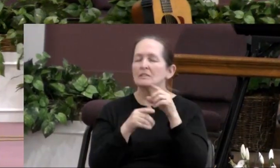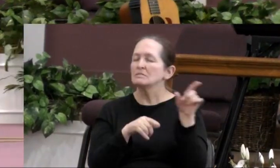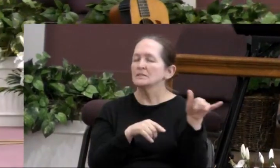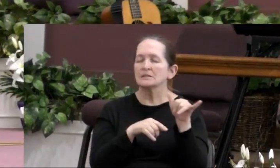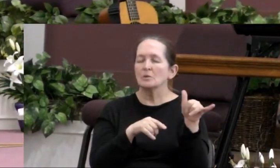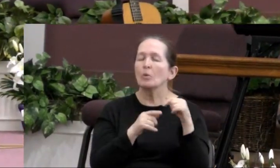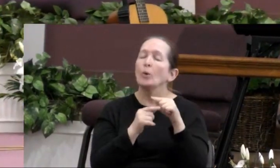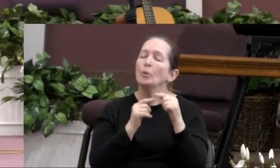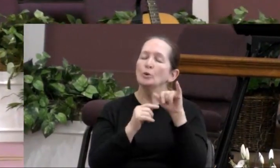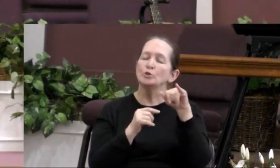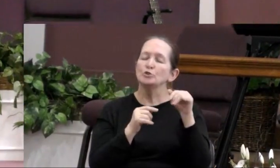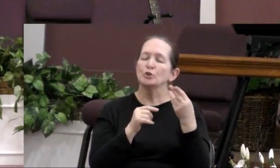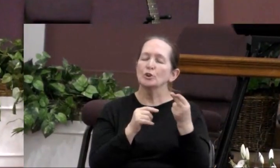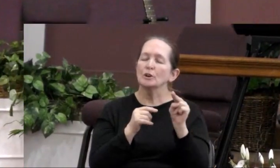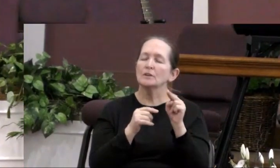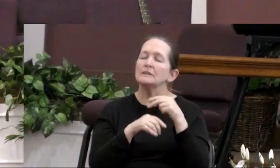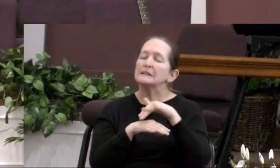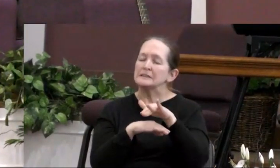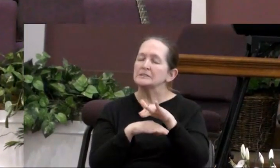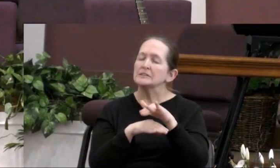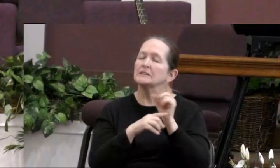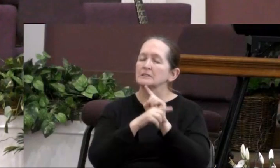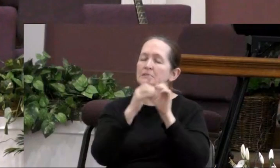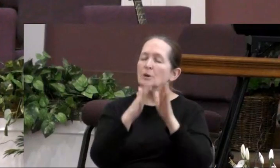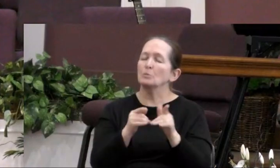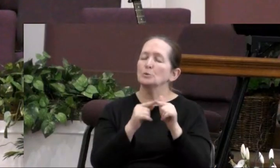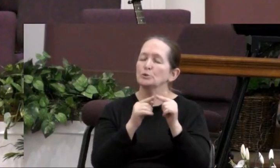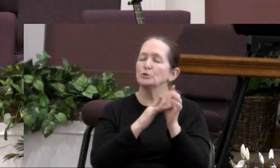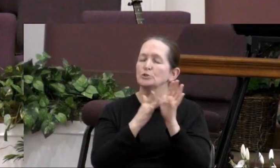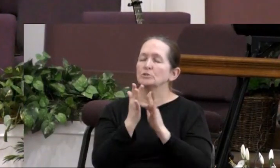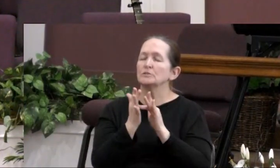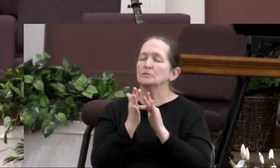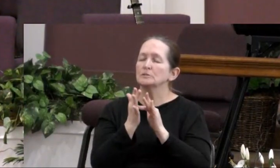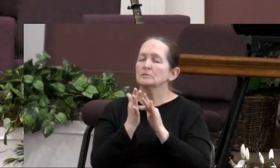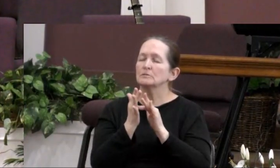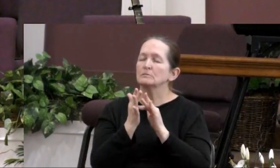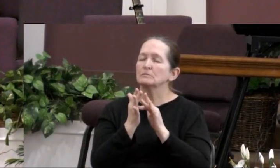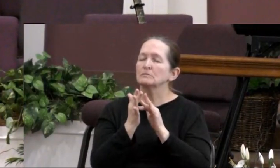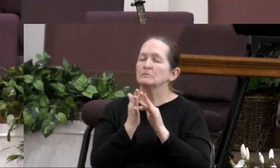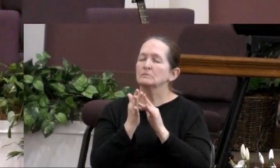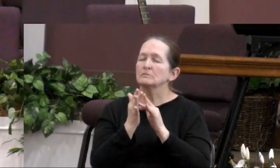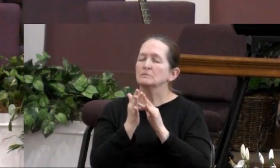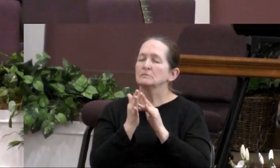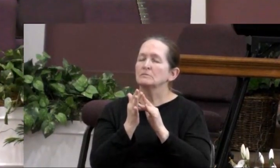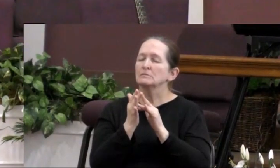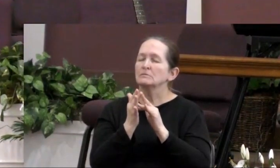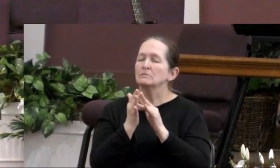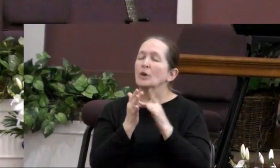When John sent his disciples to Jesus while he was in prison,